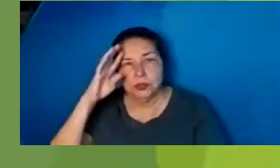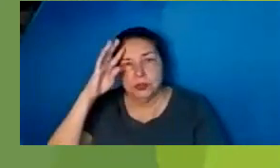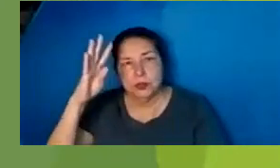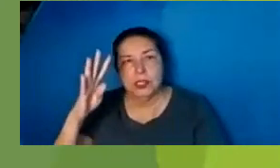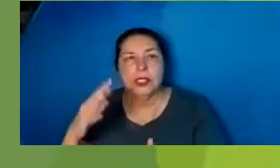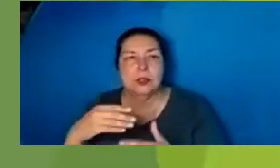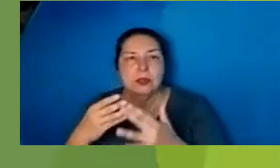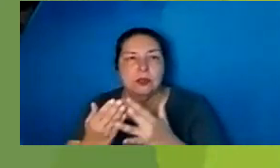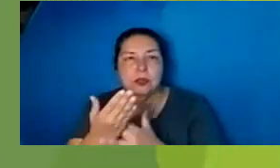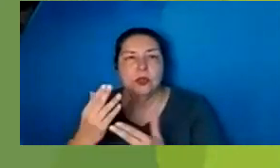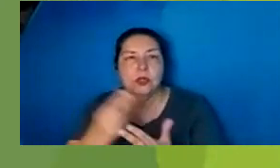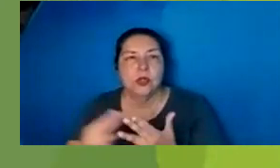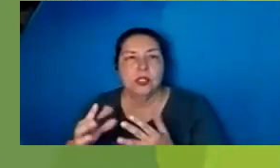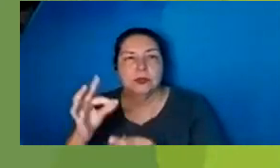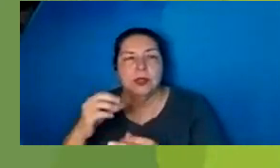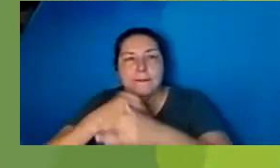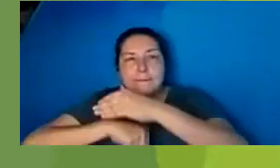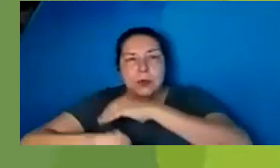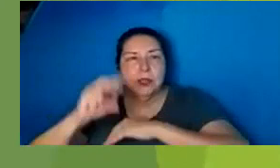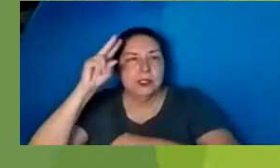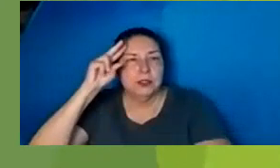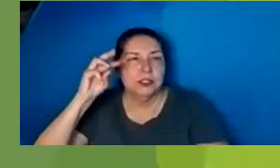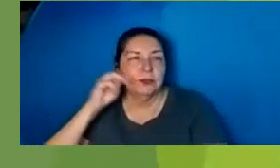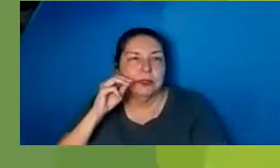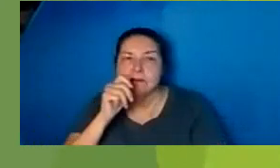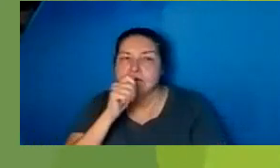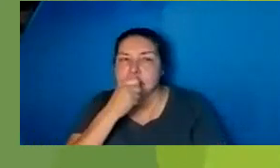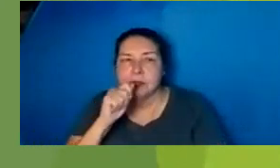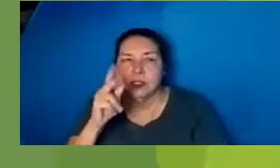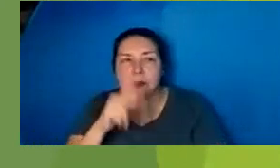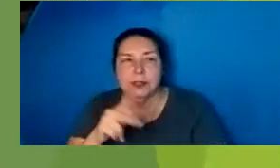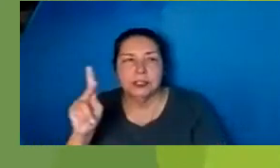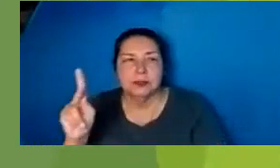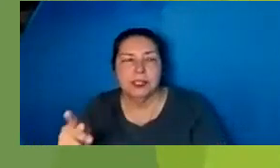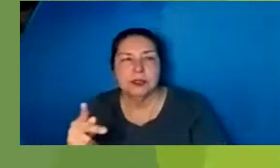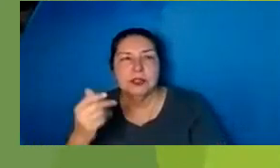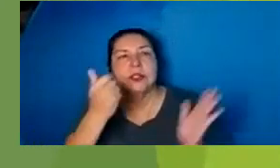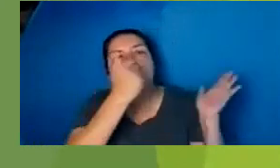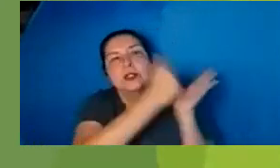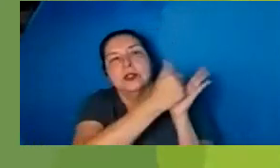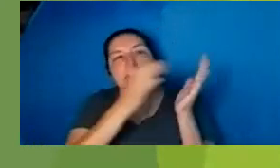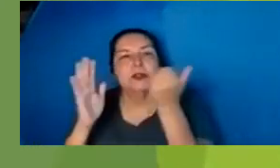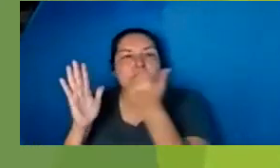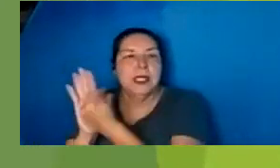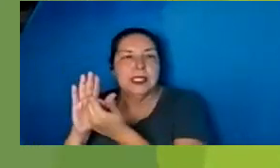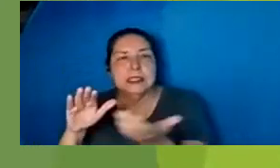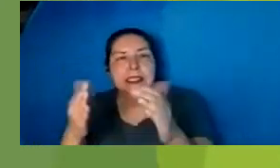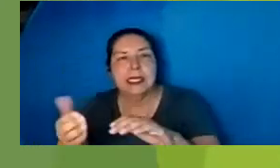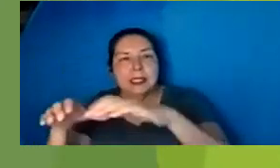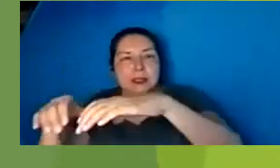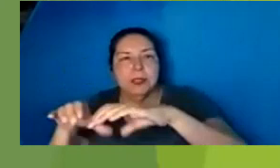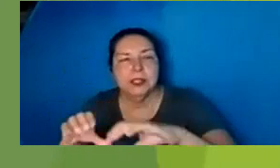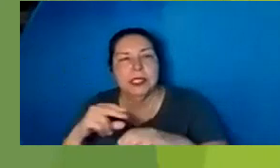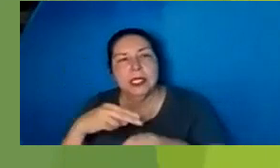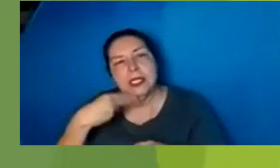Holy Spirit, born of the Virgin Mary, suffered under Pontius Pilate, was crucified, died, and was buried. He